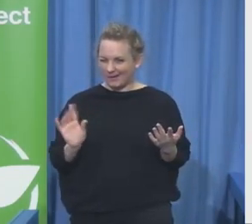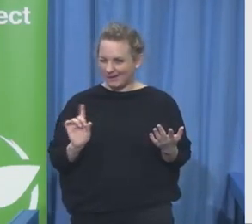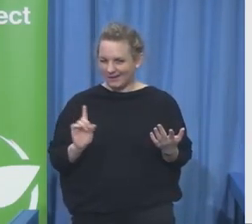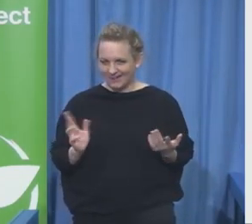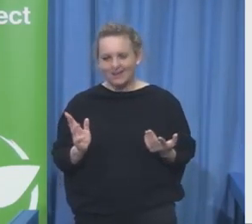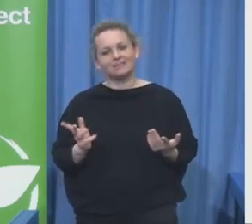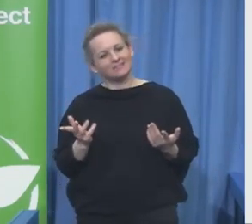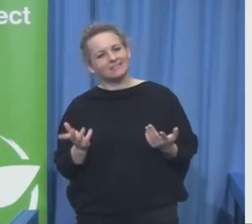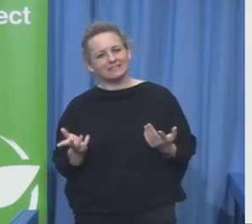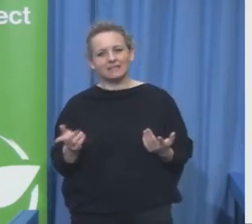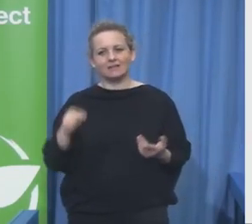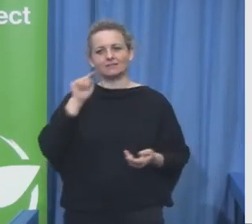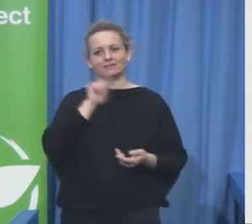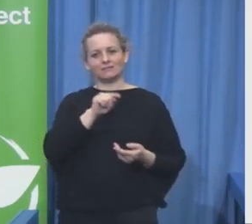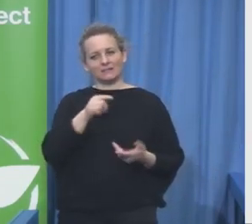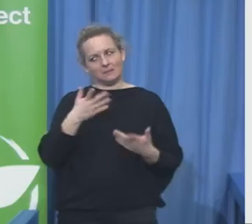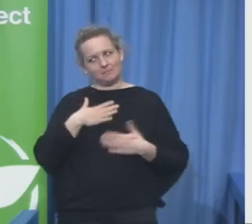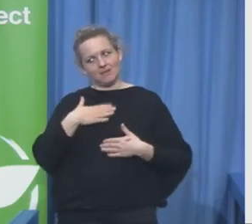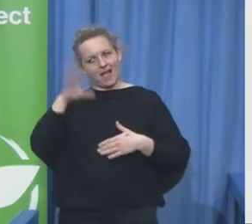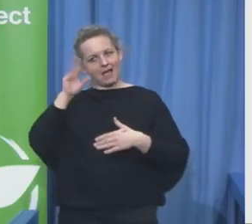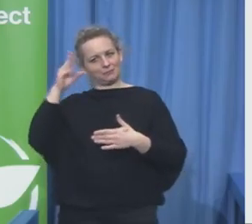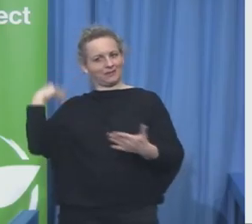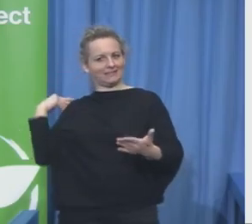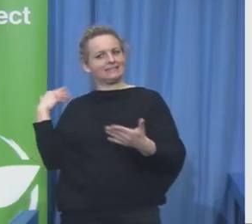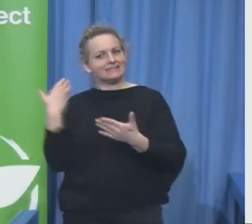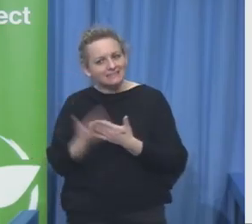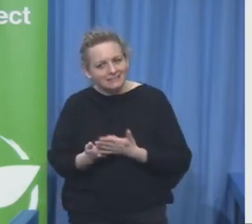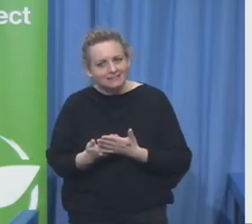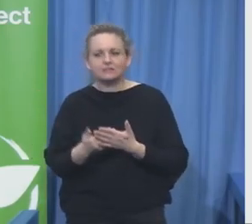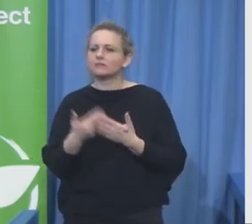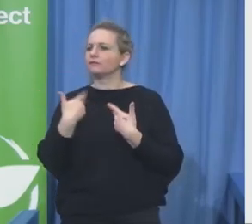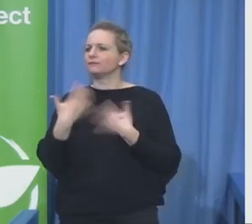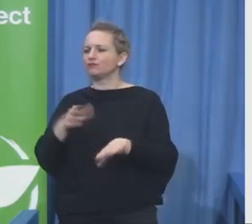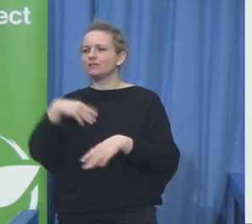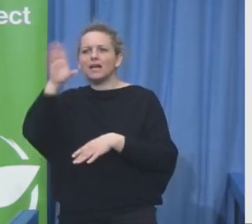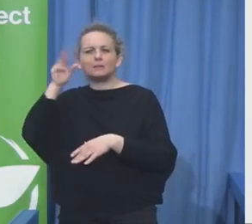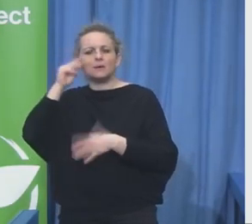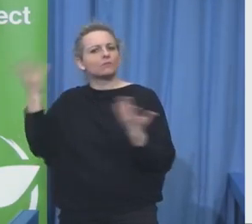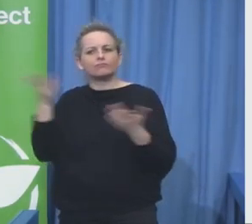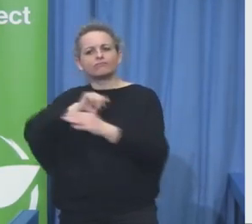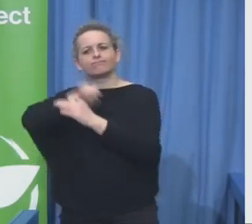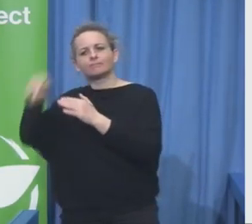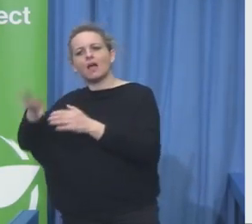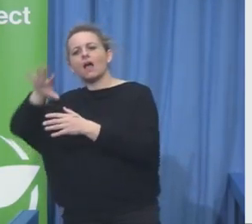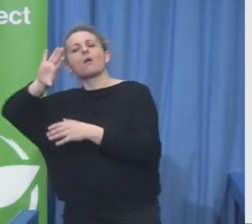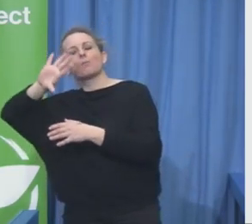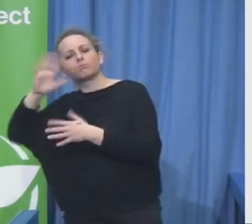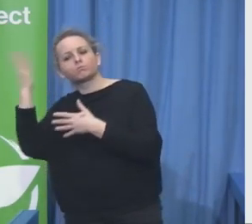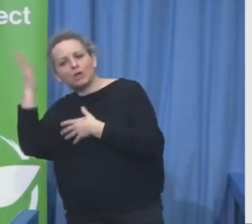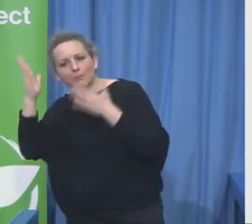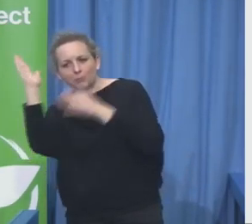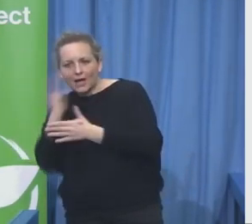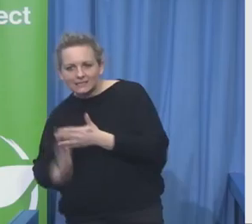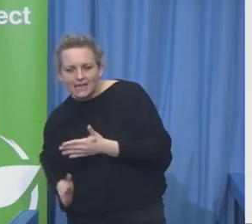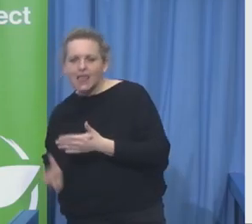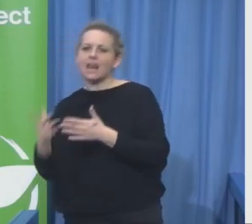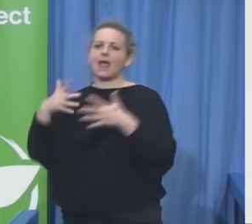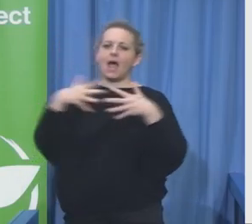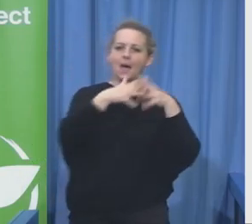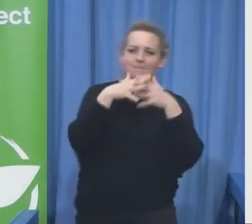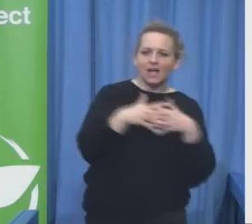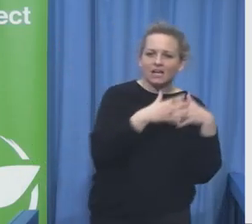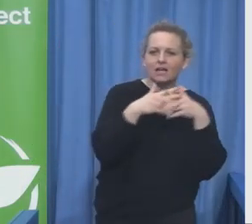this experience just this last year in Brazil, in France, as well as in the States. The career services office and the disability